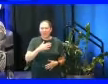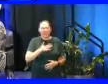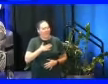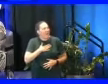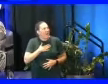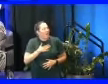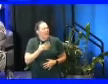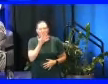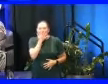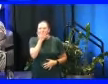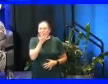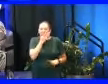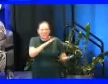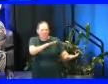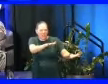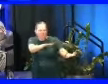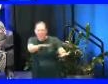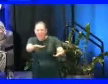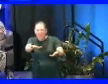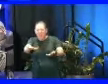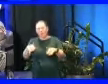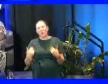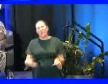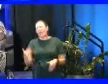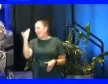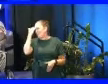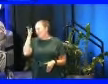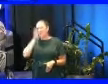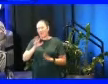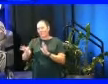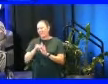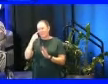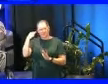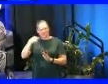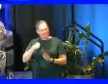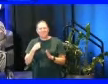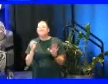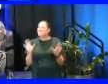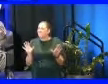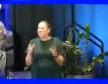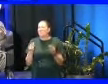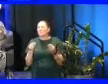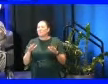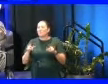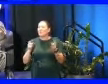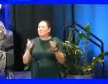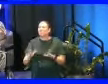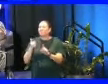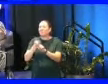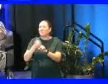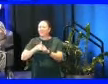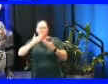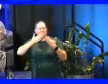God, the grass everything was just, I knew that God sent me to this place. And the property manager, who I